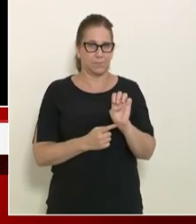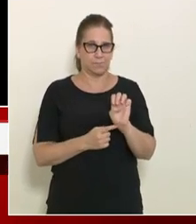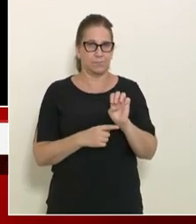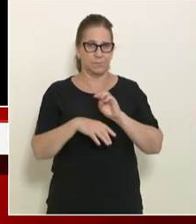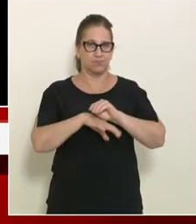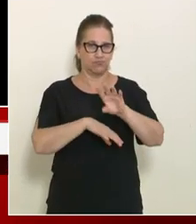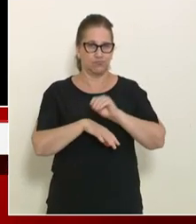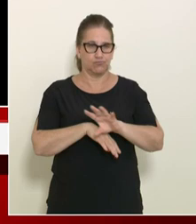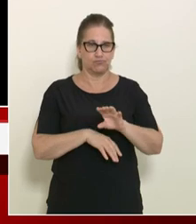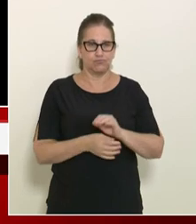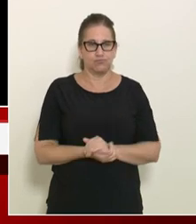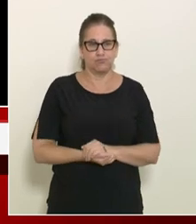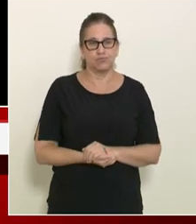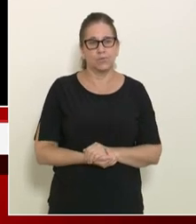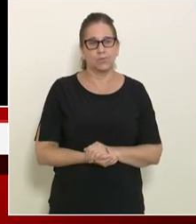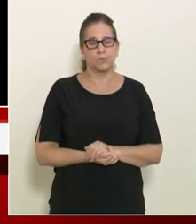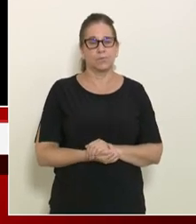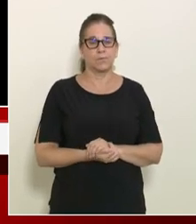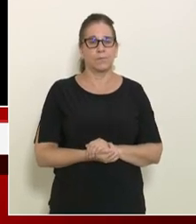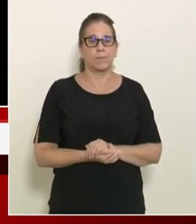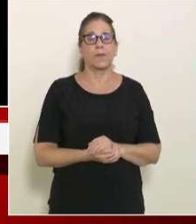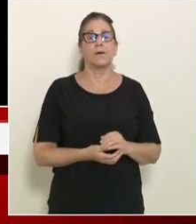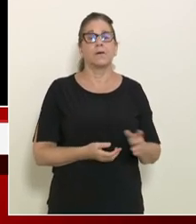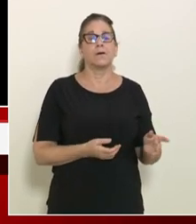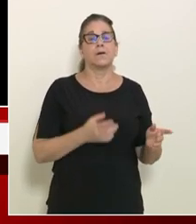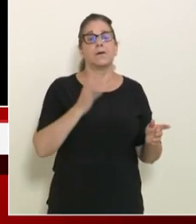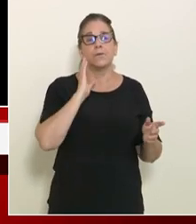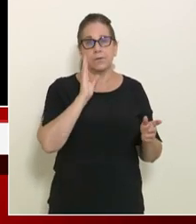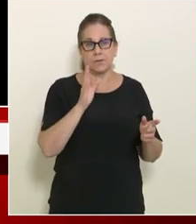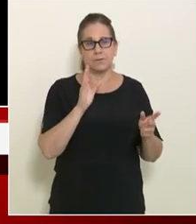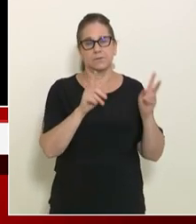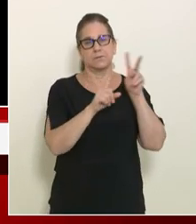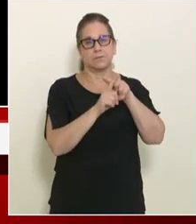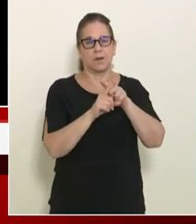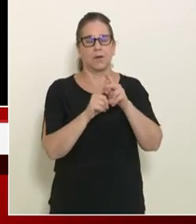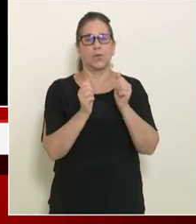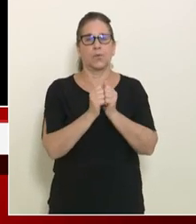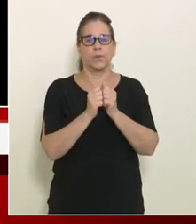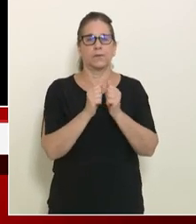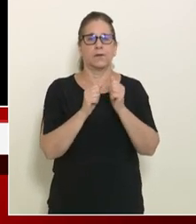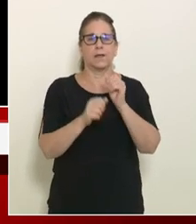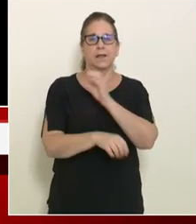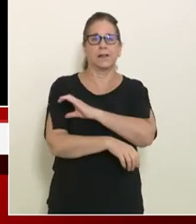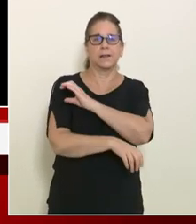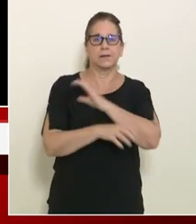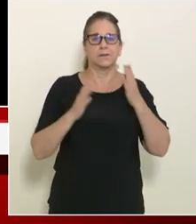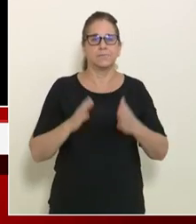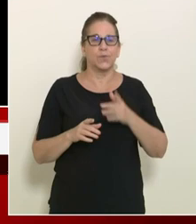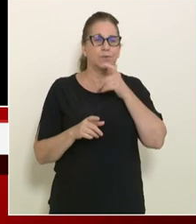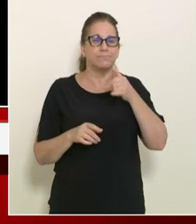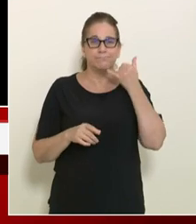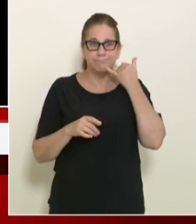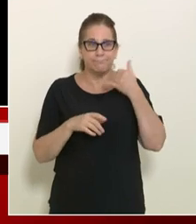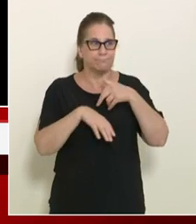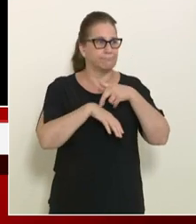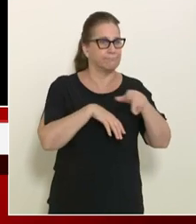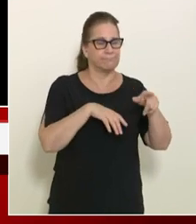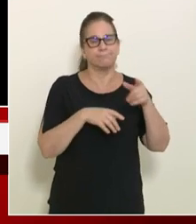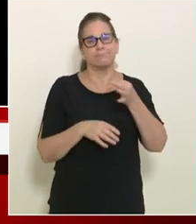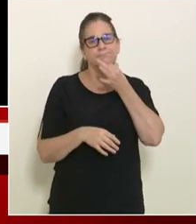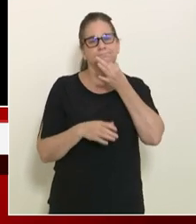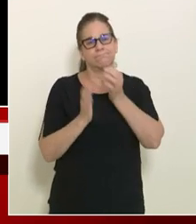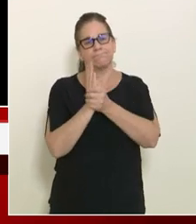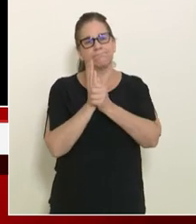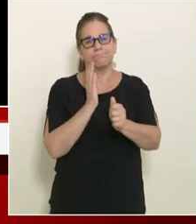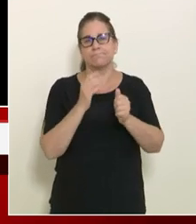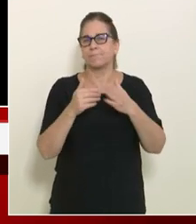clinicians have expertise and experience that is required to serve parents of children of all ages from early childhood